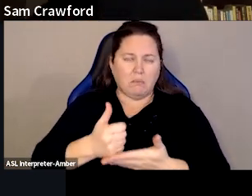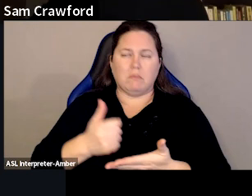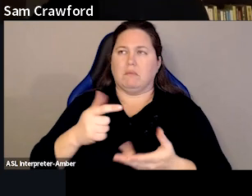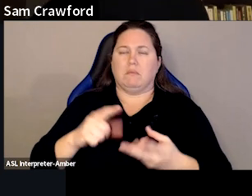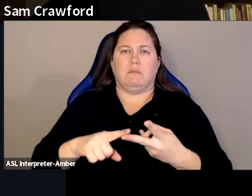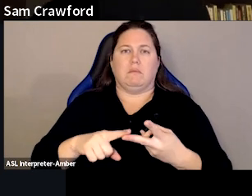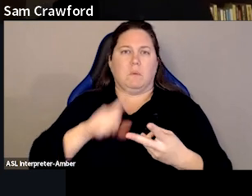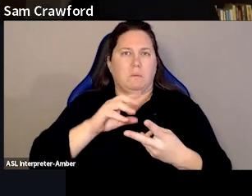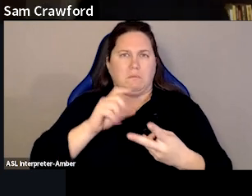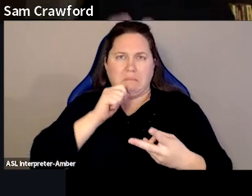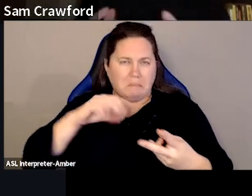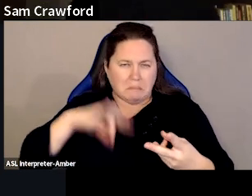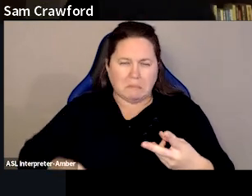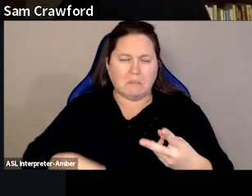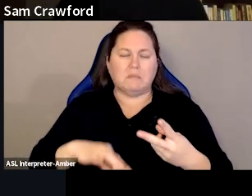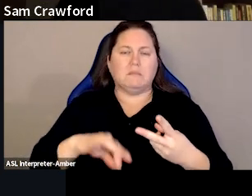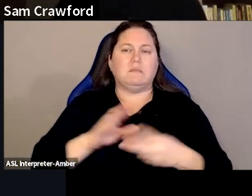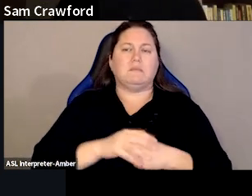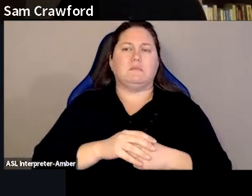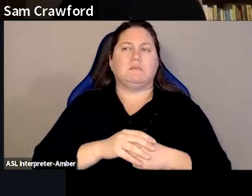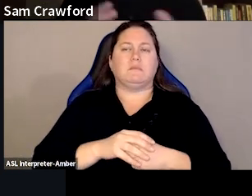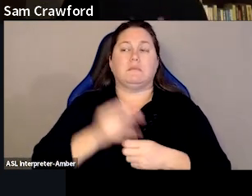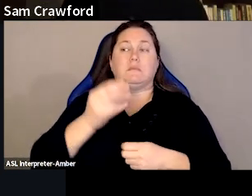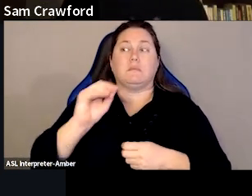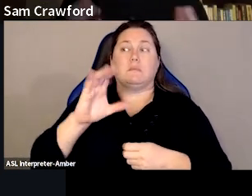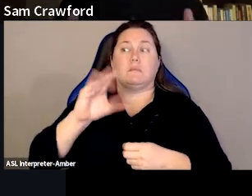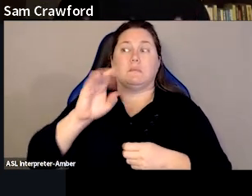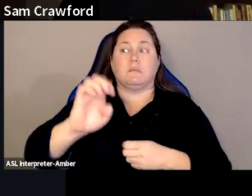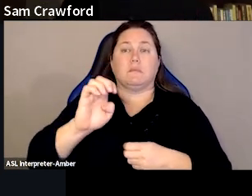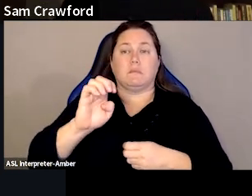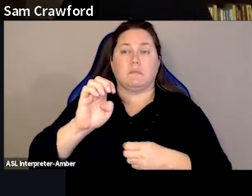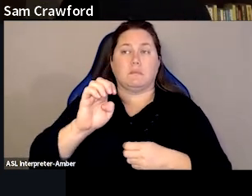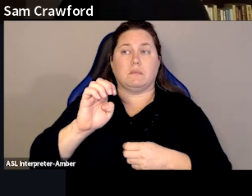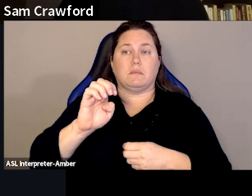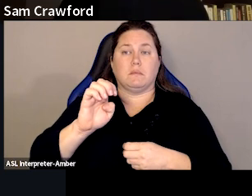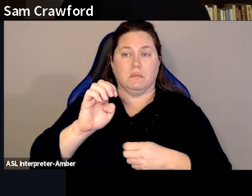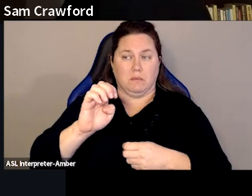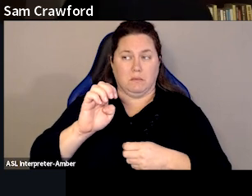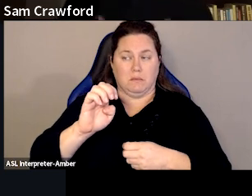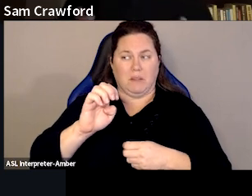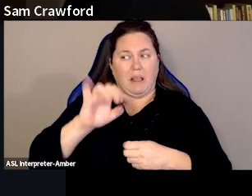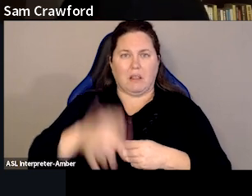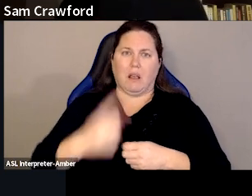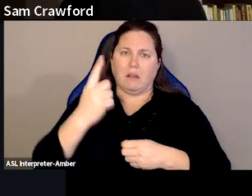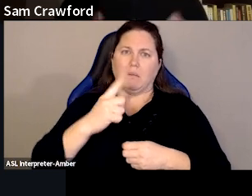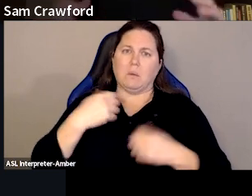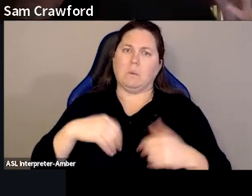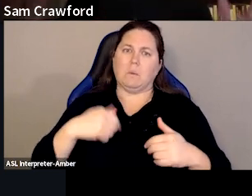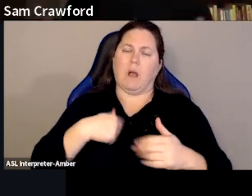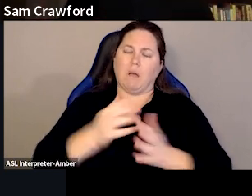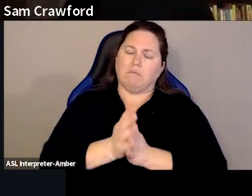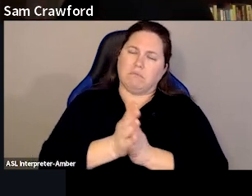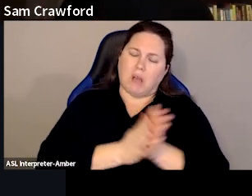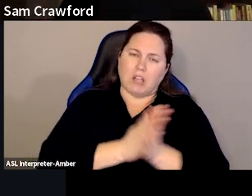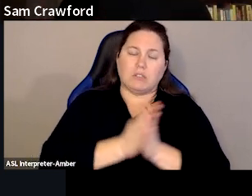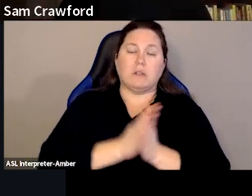really. And no code is an area that I'm extremely passionate about. My goal for this webinar